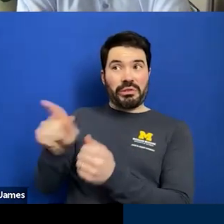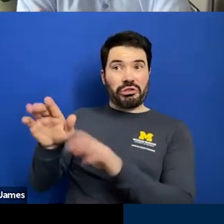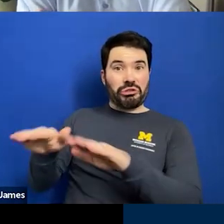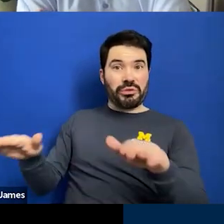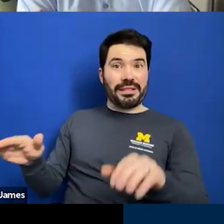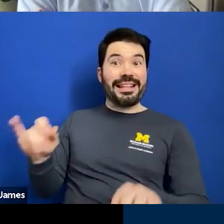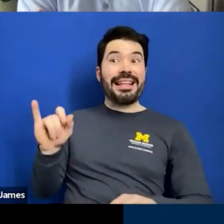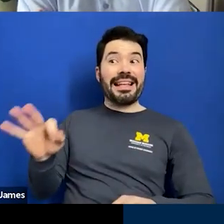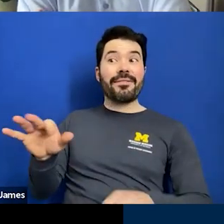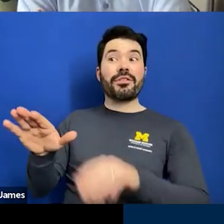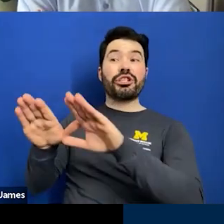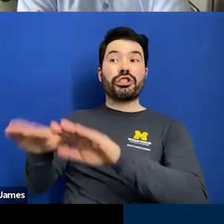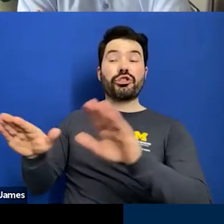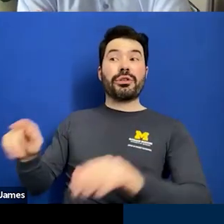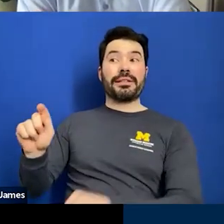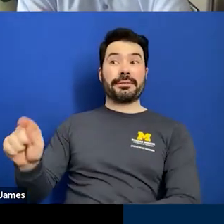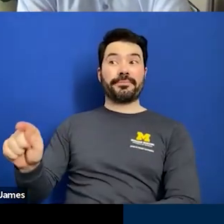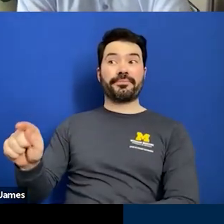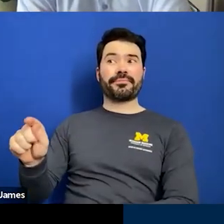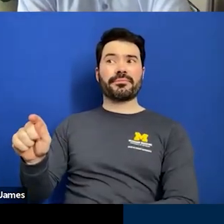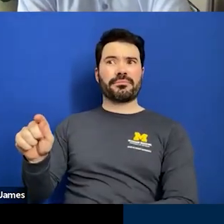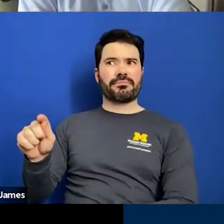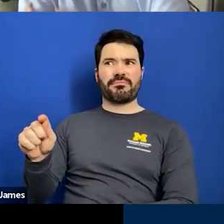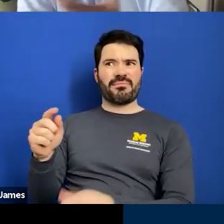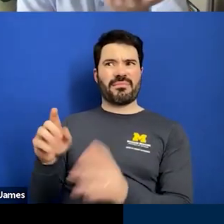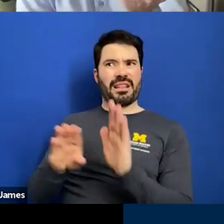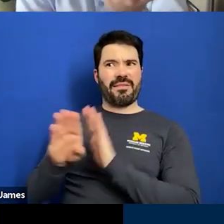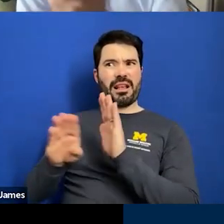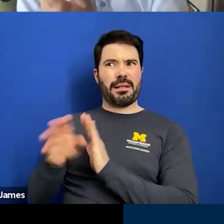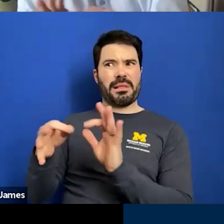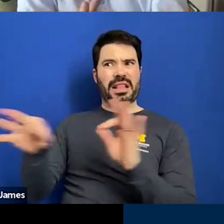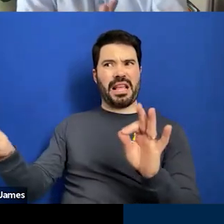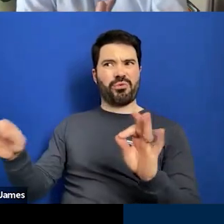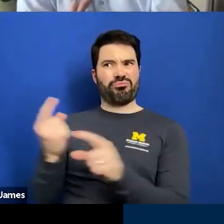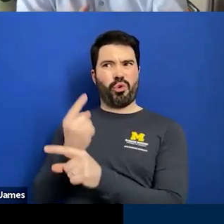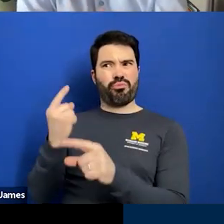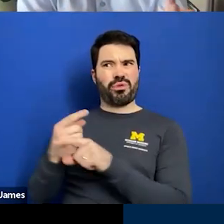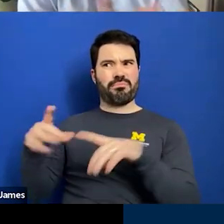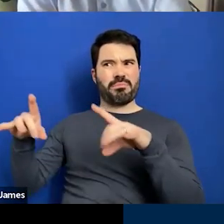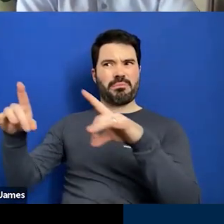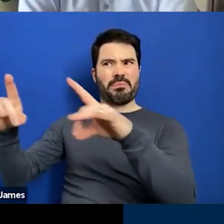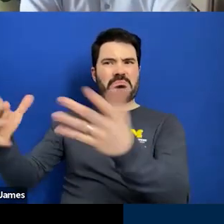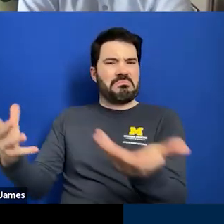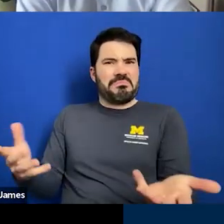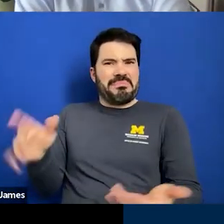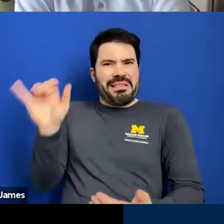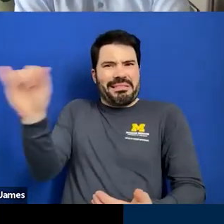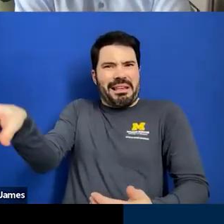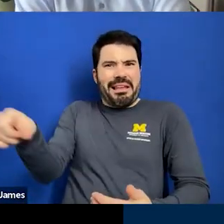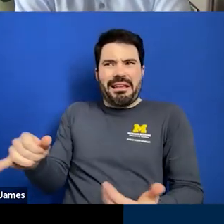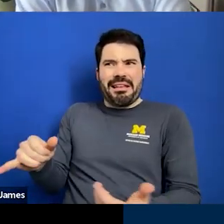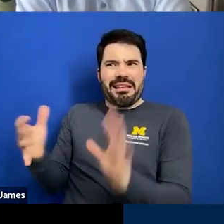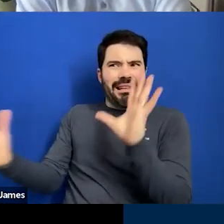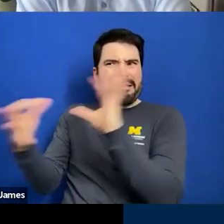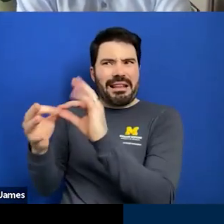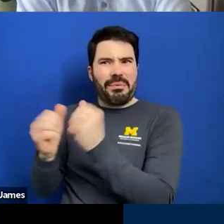is having normal language development, that's what we're doing. They're connecting with their family. They're connecting with other